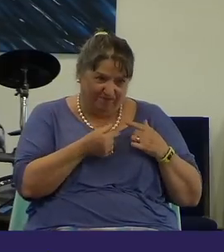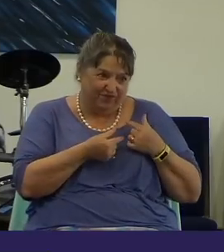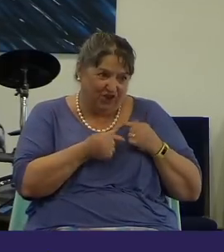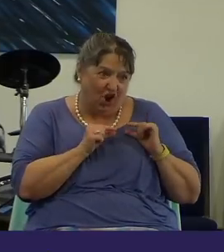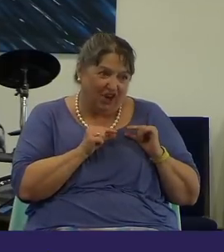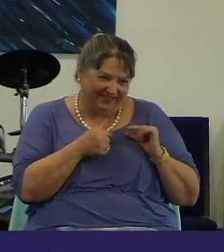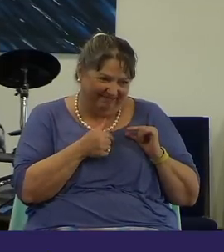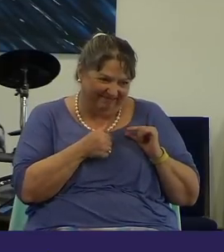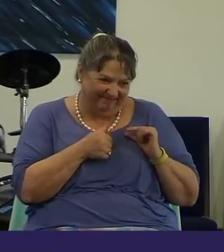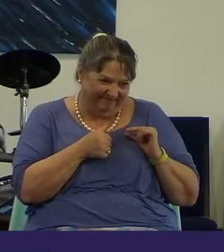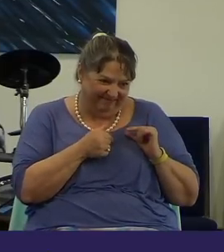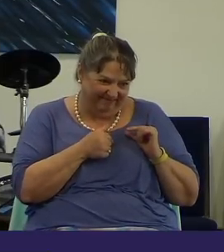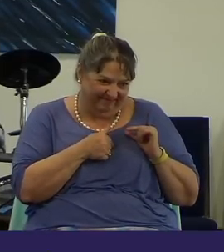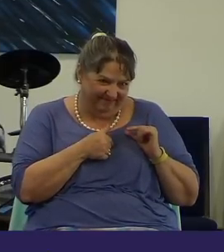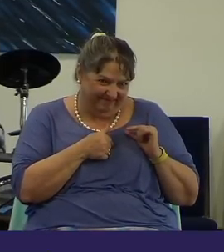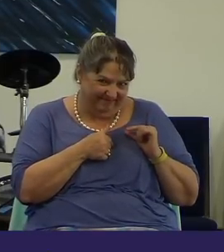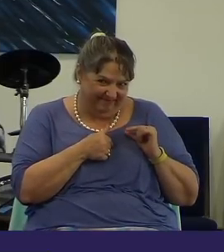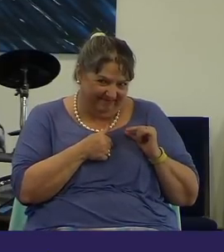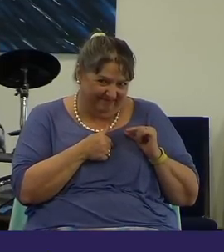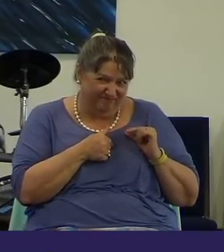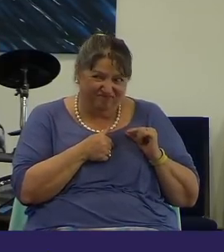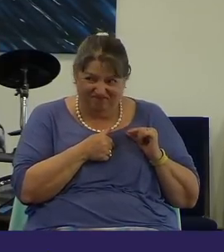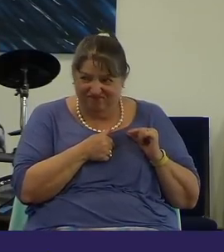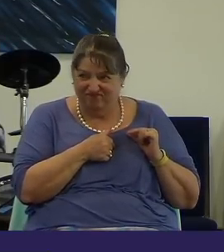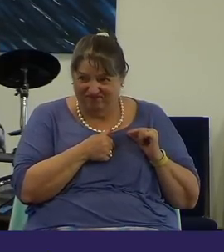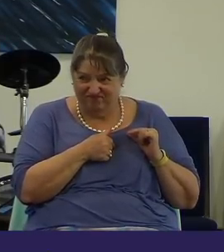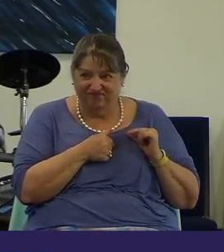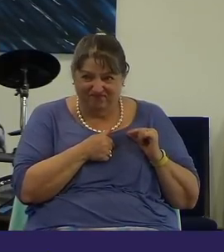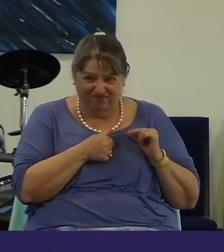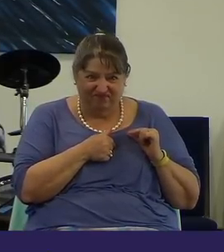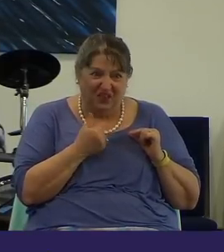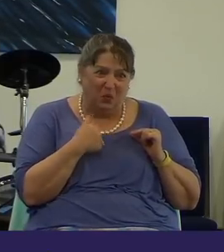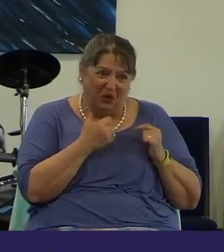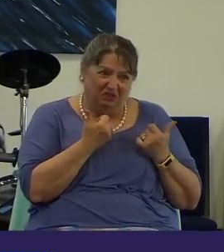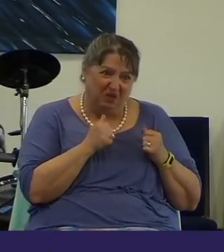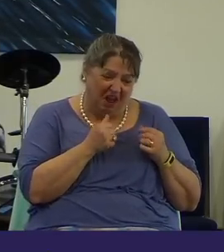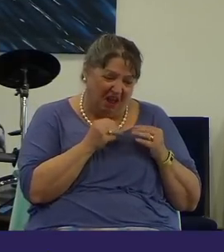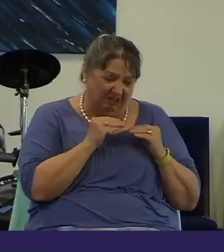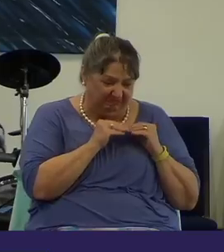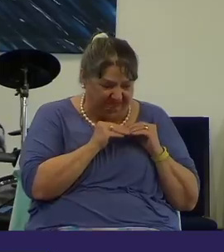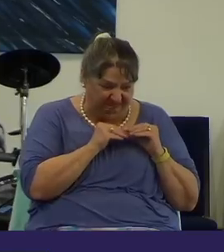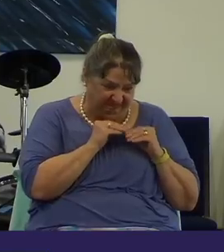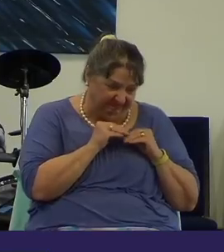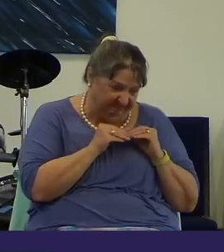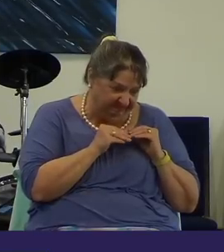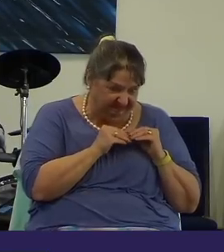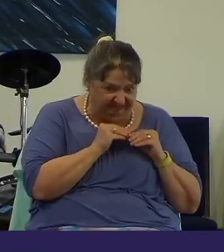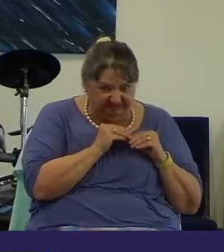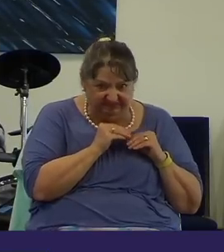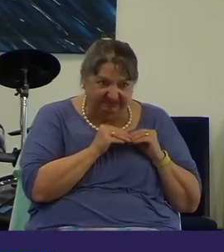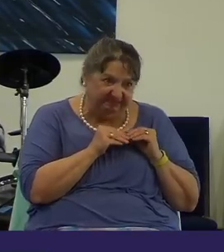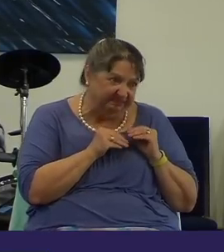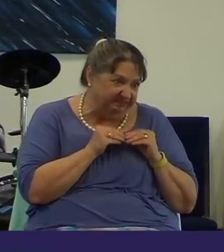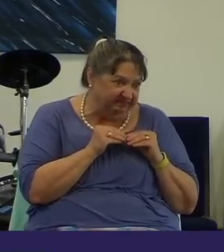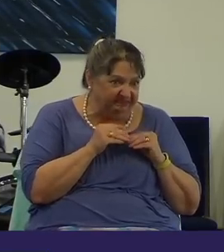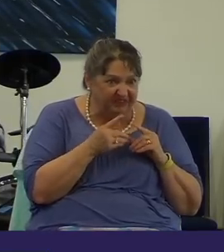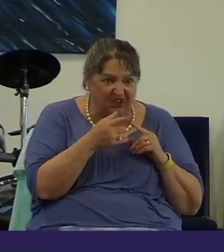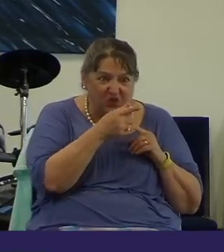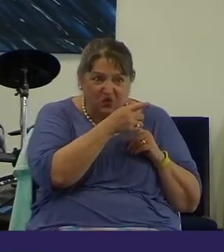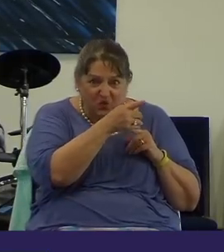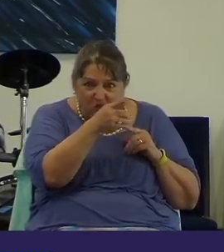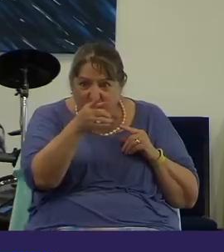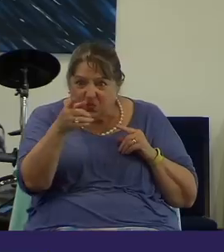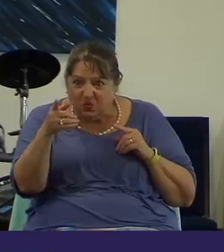hearts, and we're the ones that are tending this garden. You're tending the garden in your